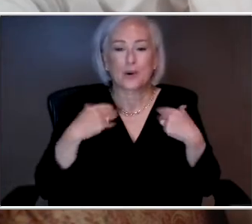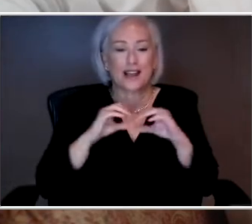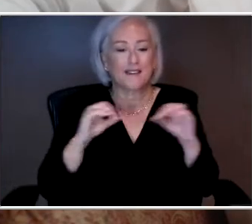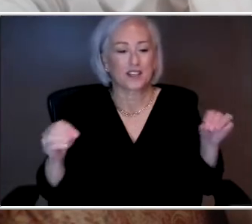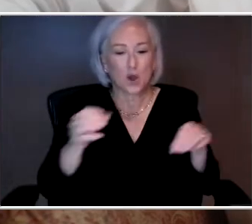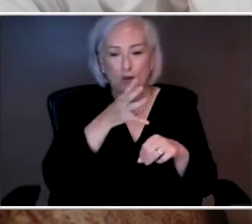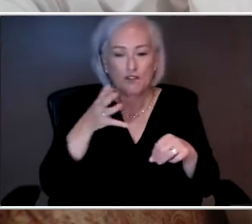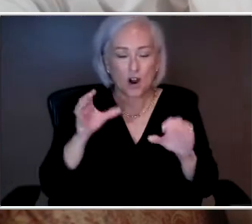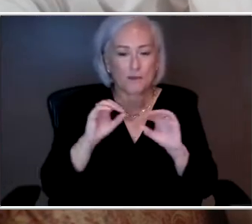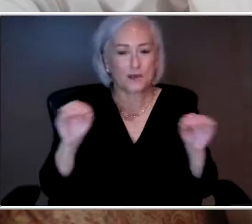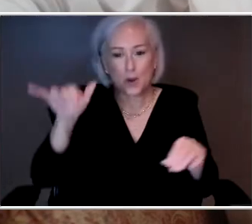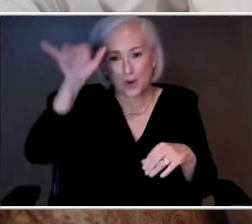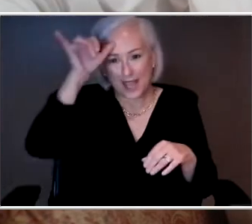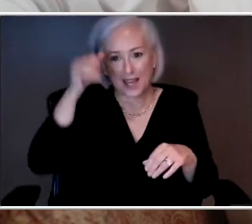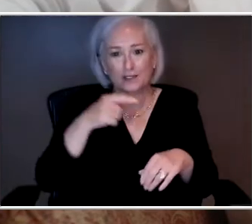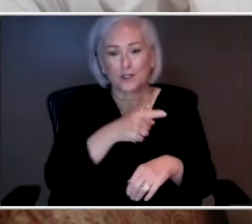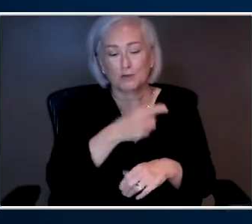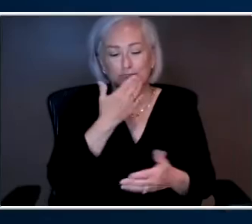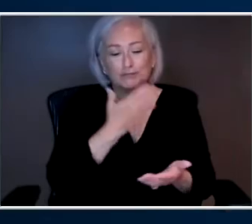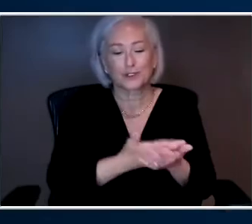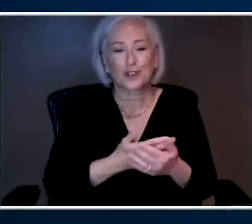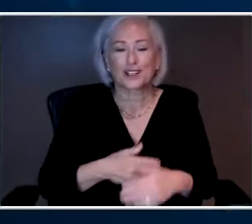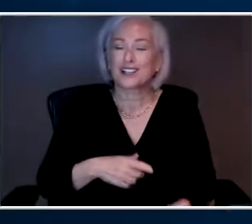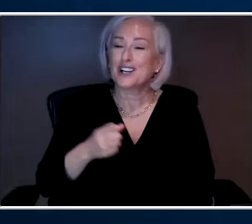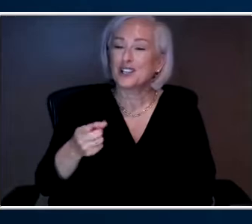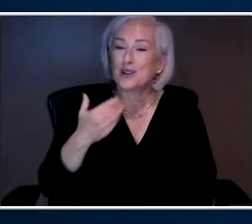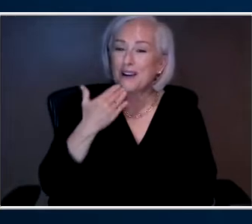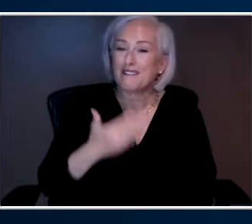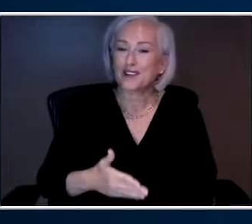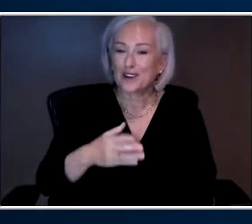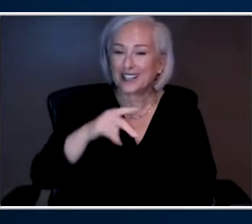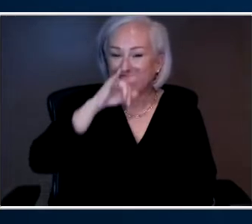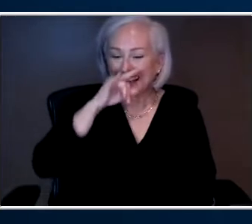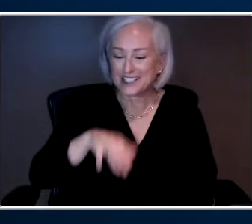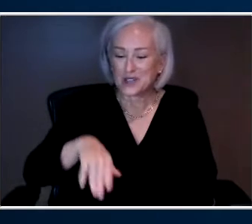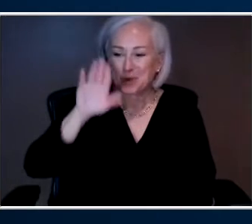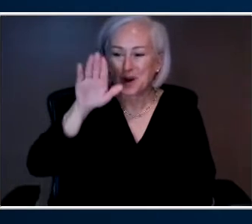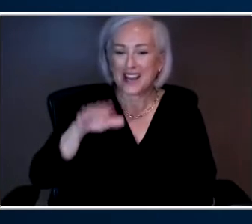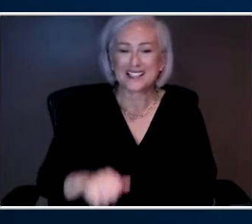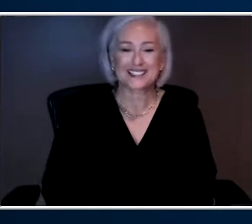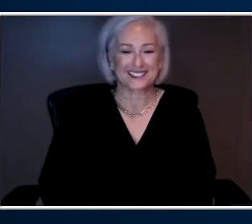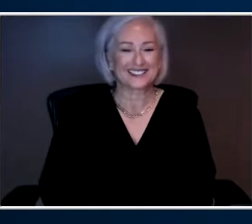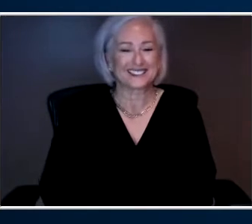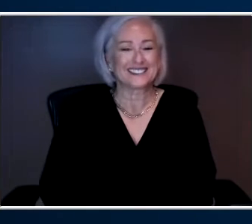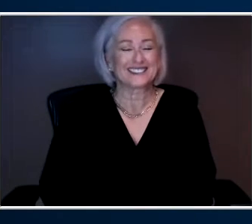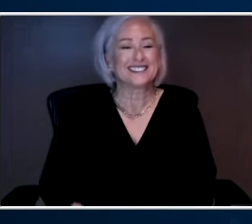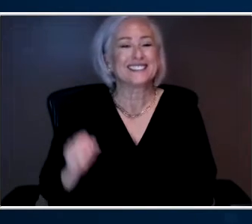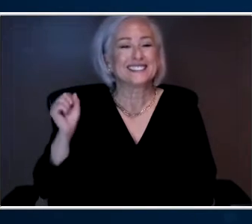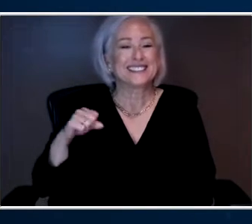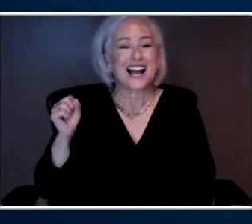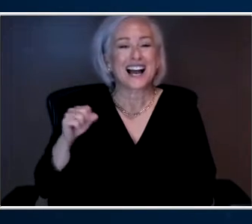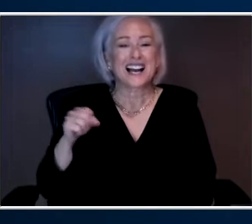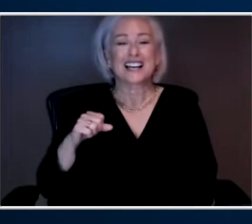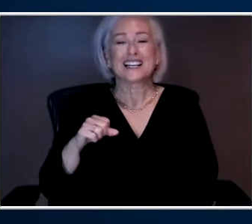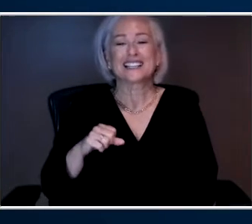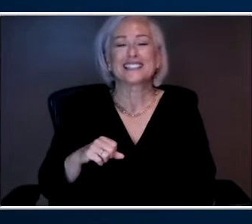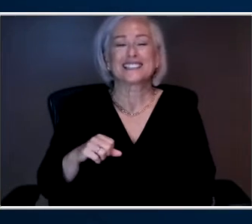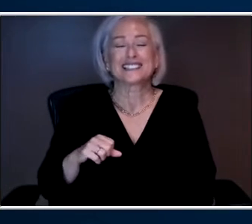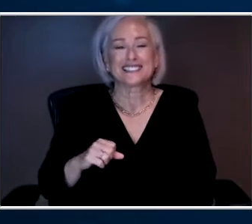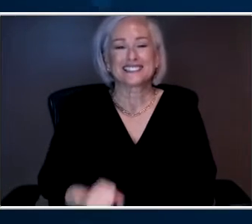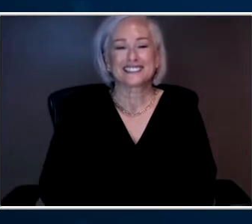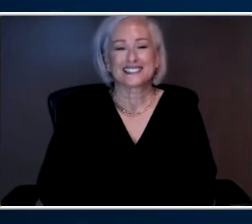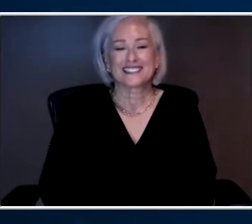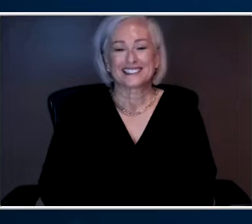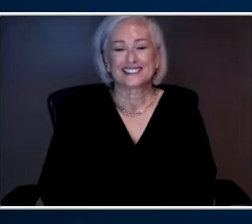not interested in it. And, good kids you raised there, Frank. yeah, and the other one stayed home. Hey. Yeah, well, Rhonda,